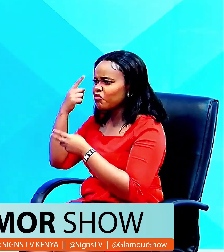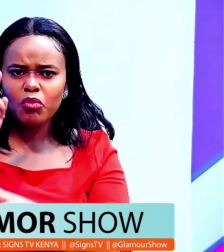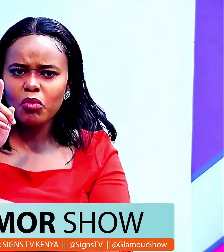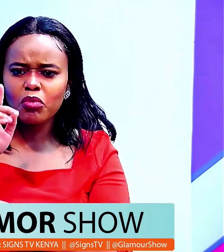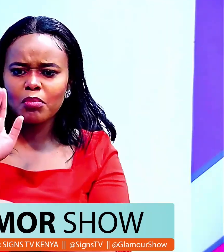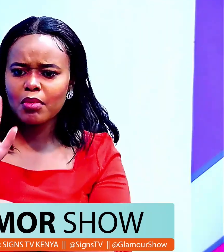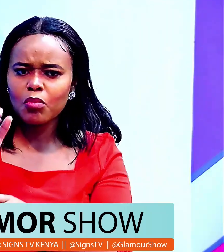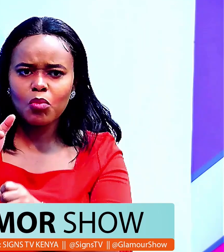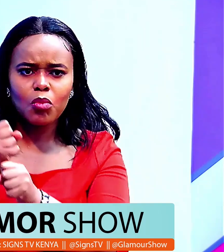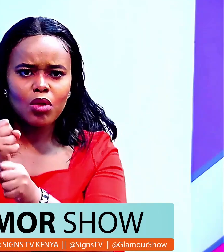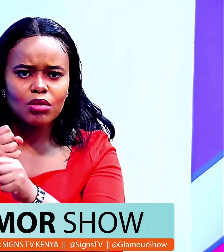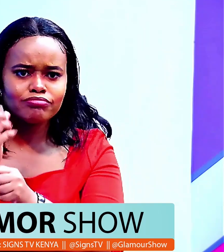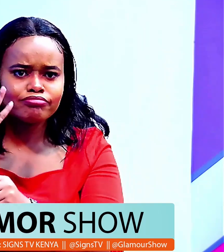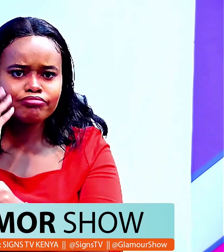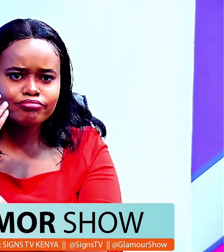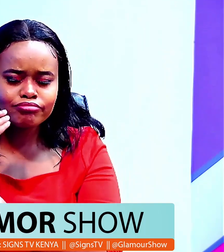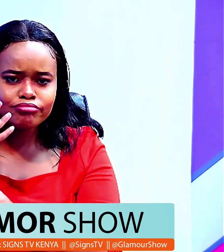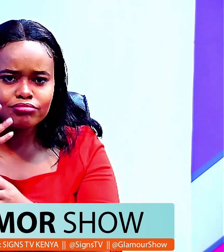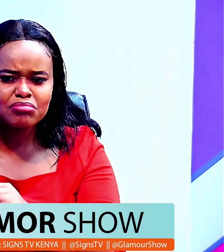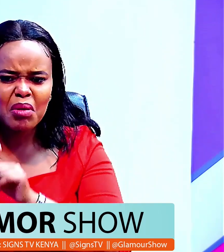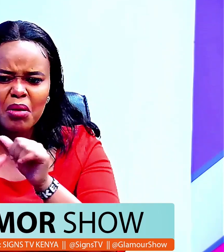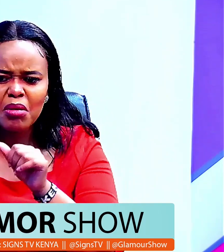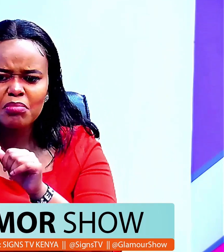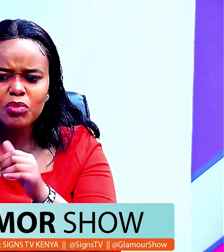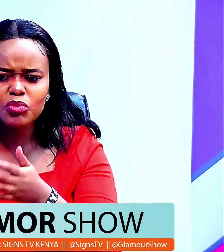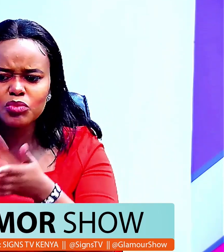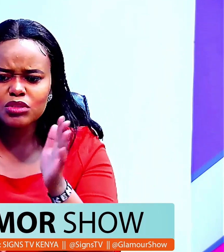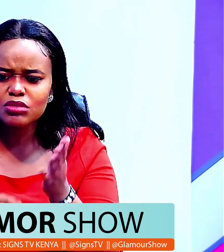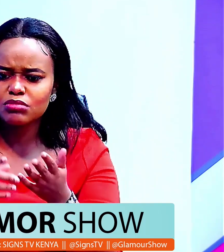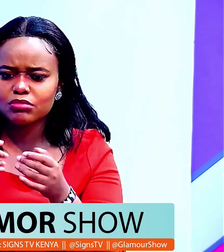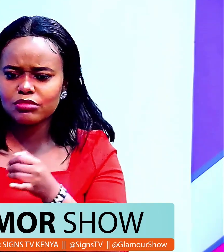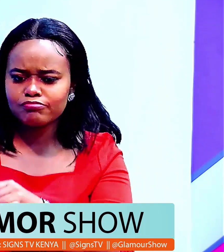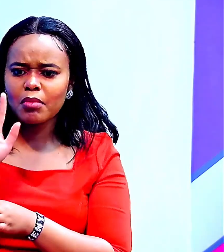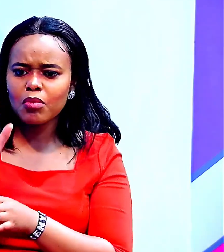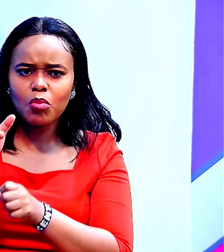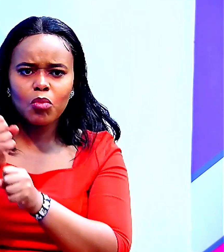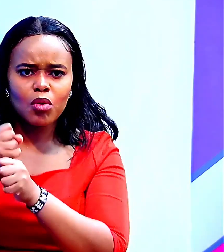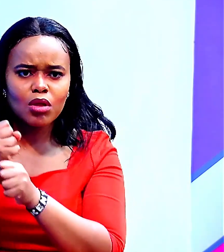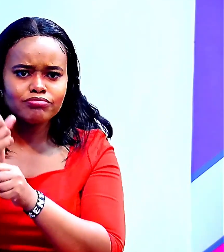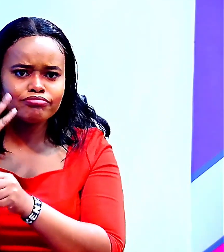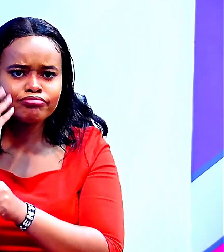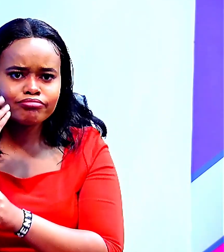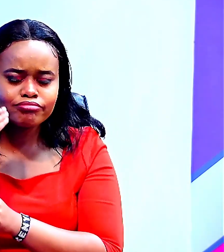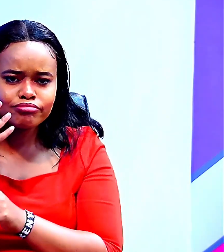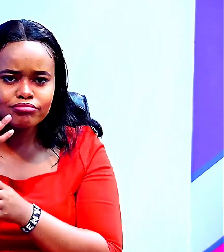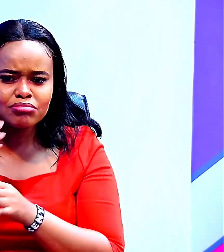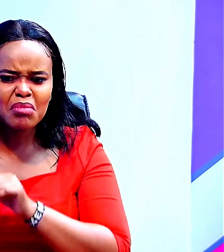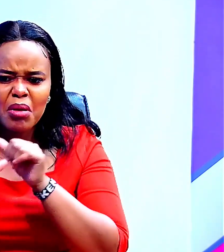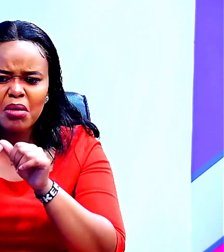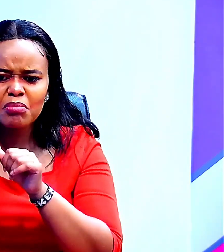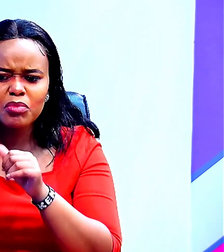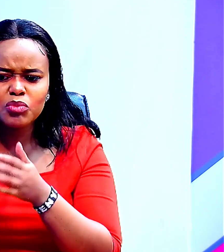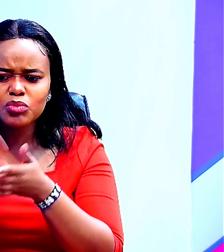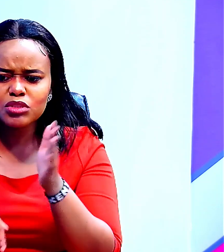So tell our viewers about your experience in modeling,